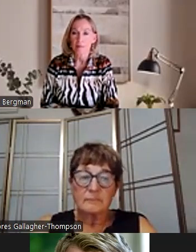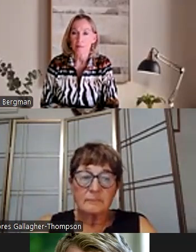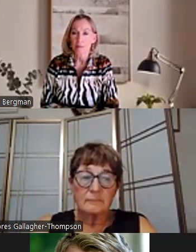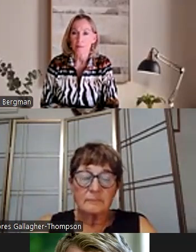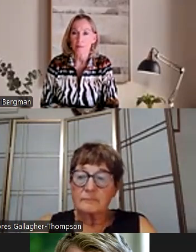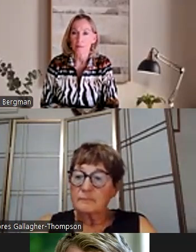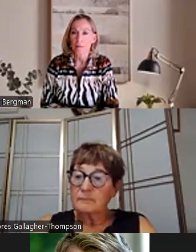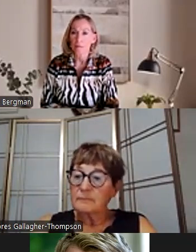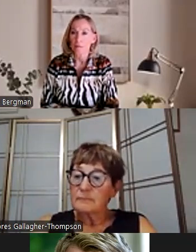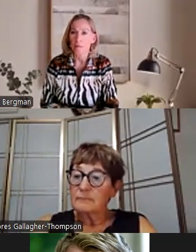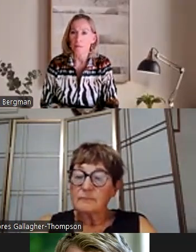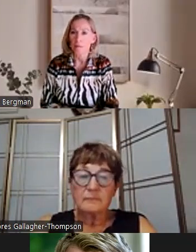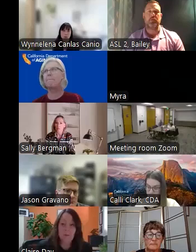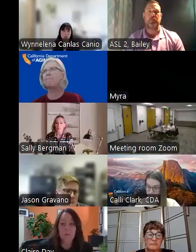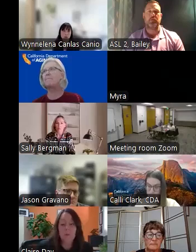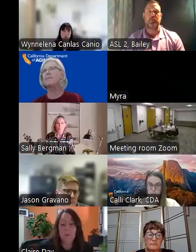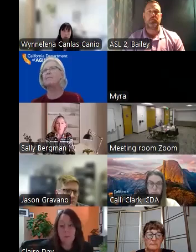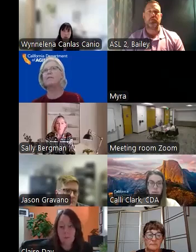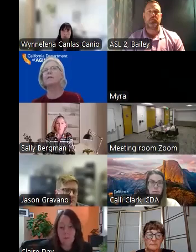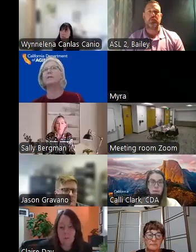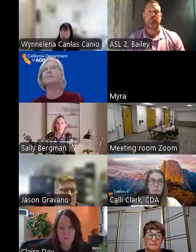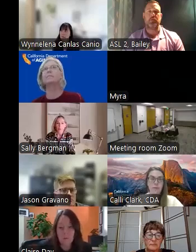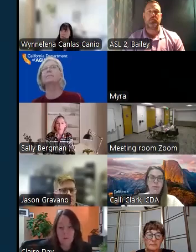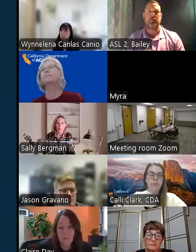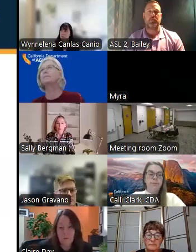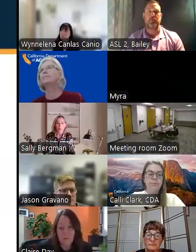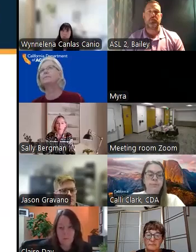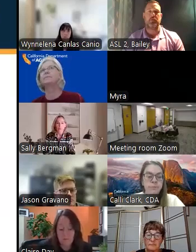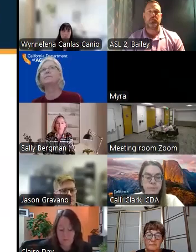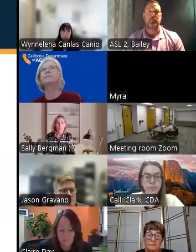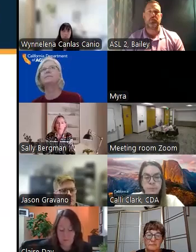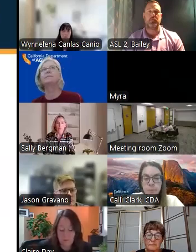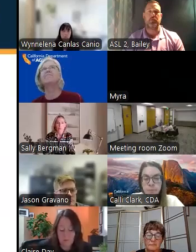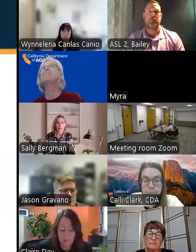Rosie, could you put the last slide up? Perfect.